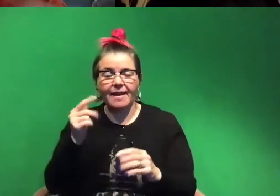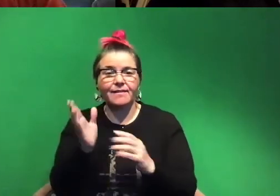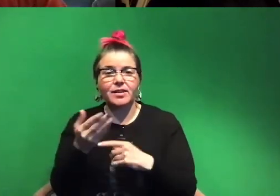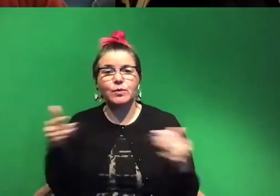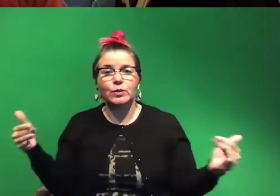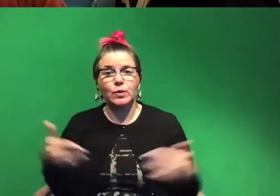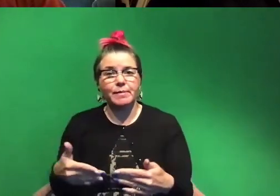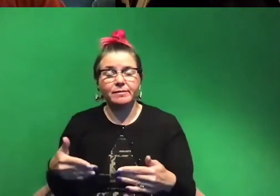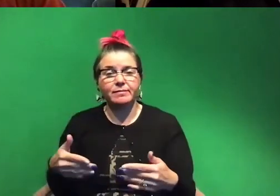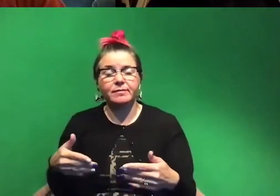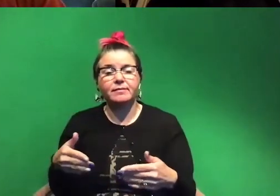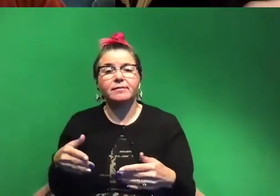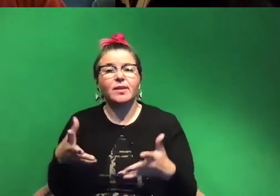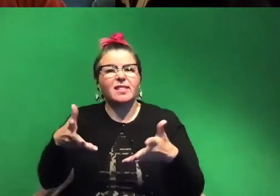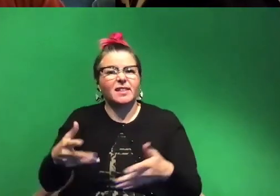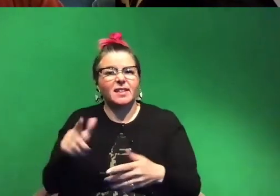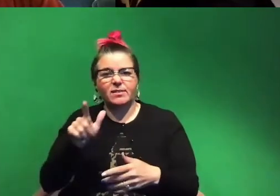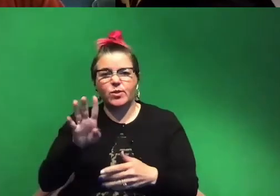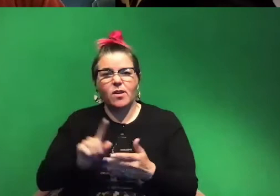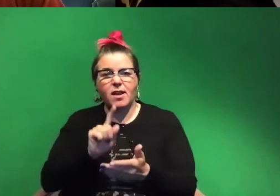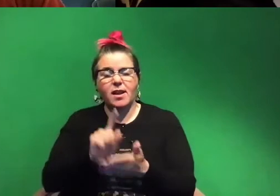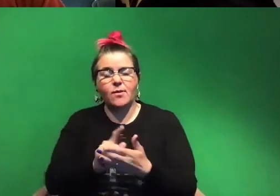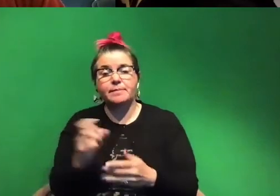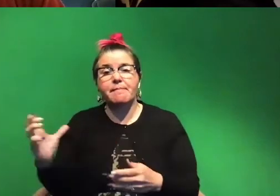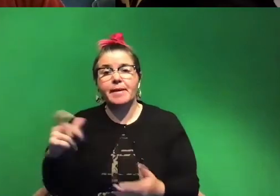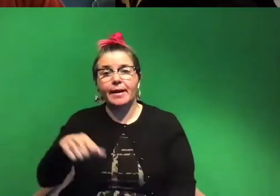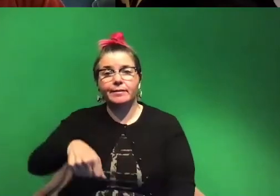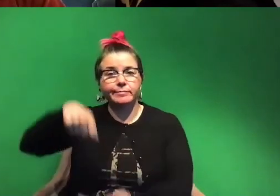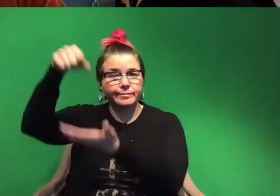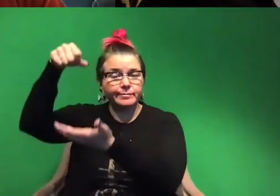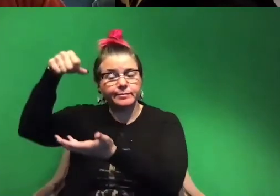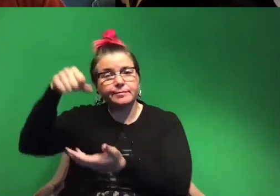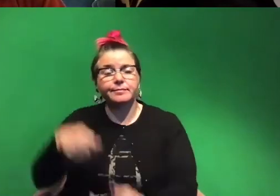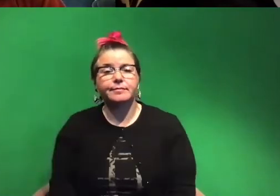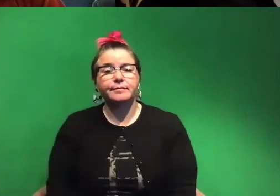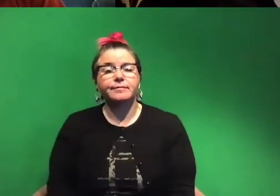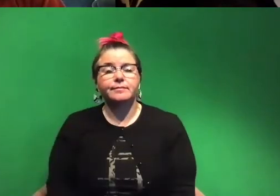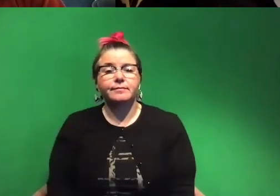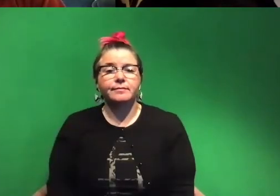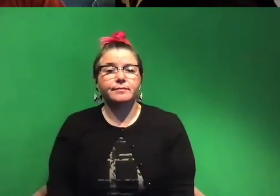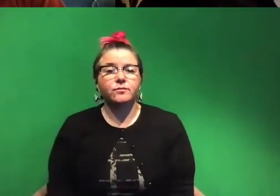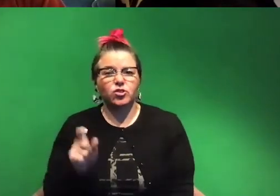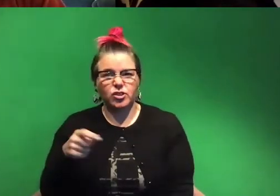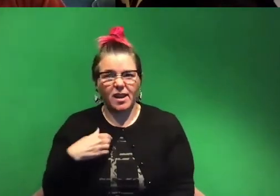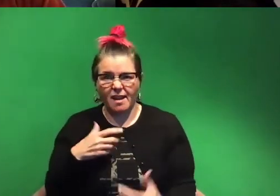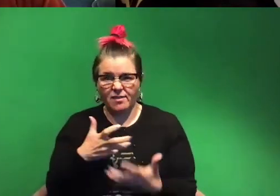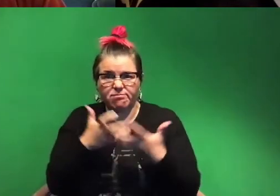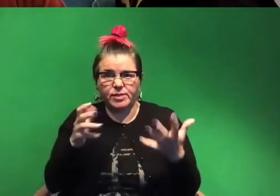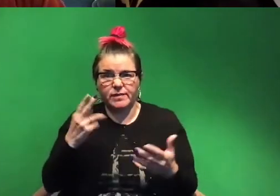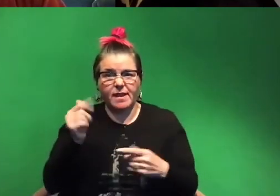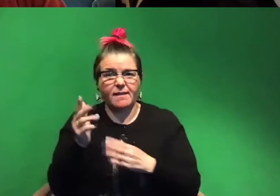in. You leave it for 24 hours to come back, pick it up the next day, pull it up, and you should have a bunch of hagfish in